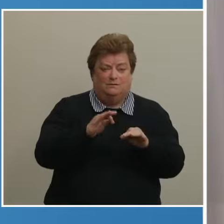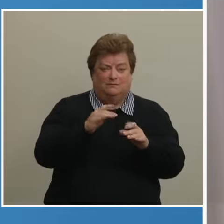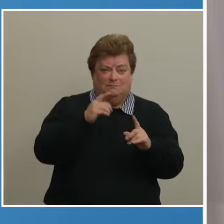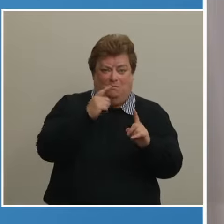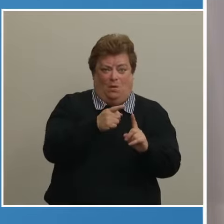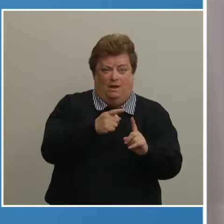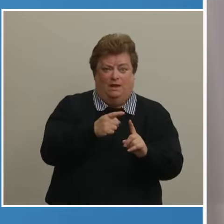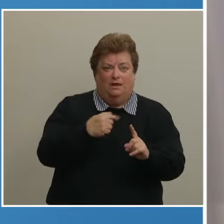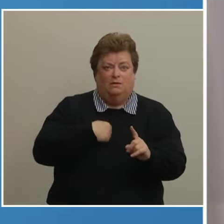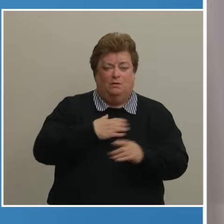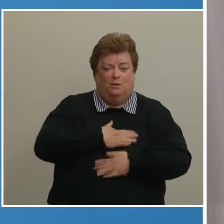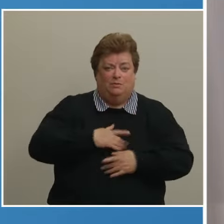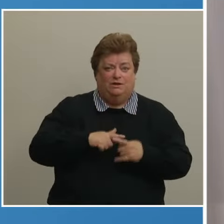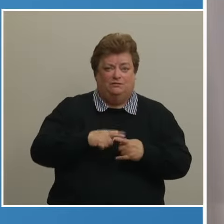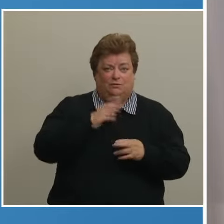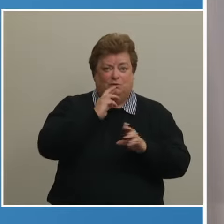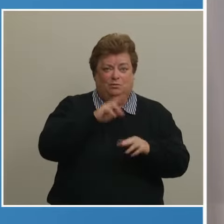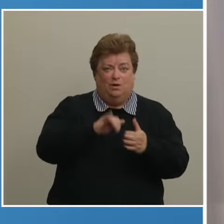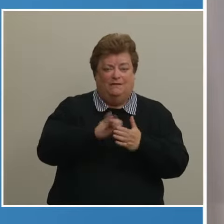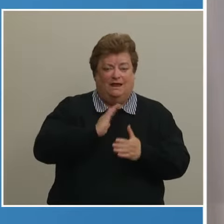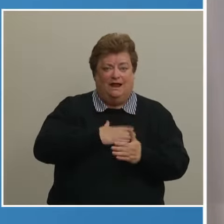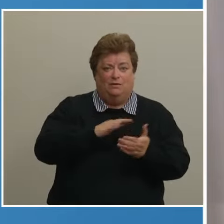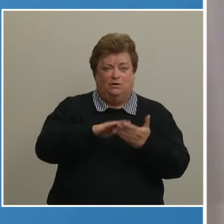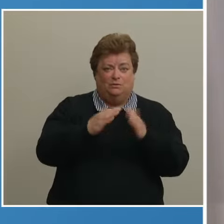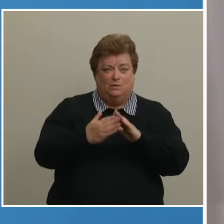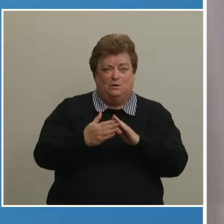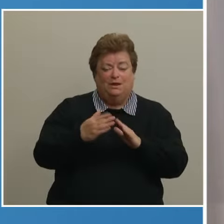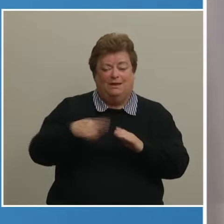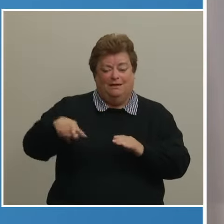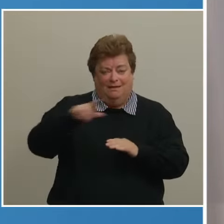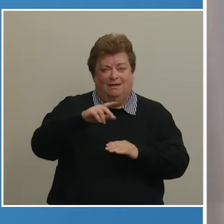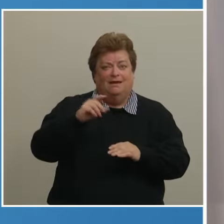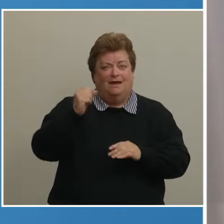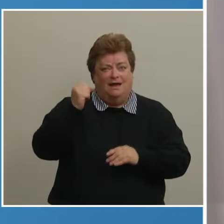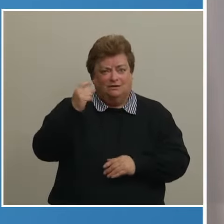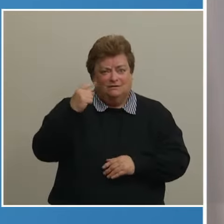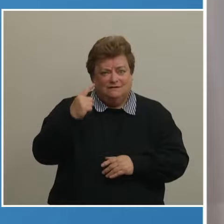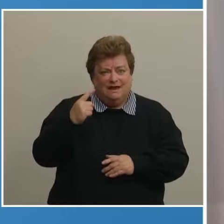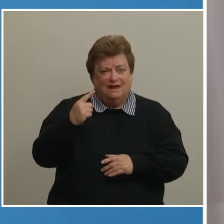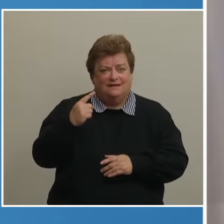we are so pleased to report that our community members understand this